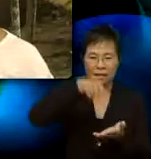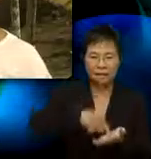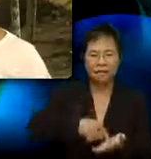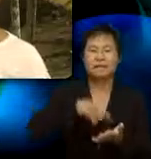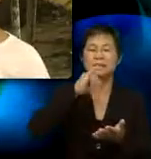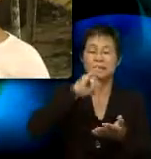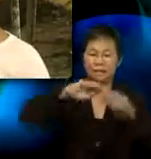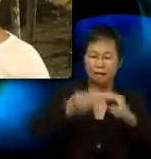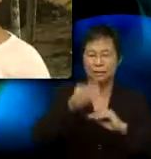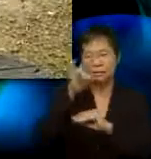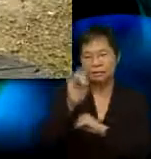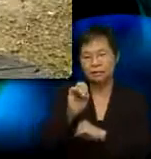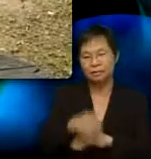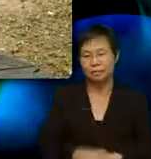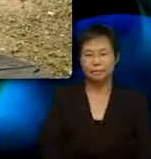This is number 70.